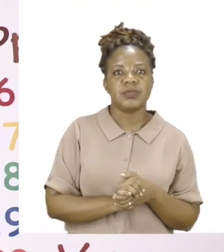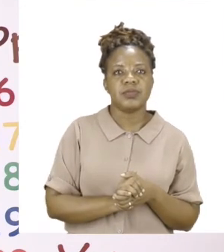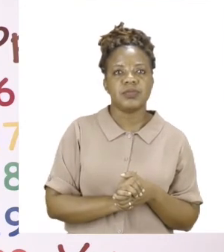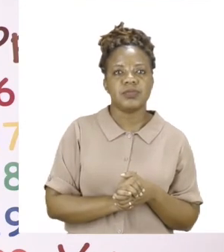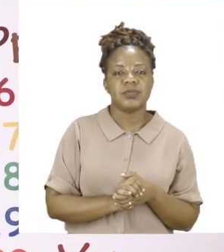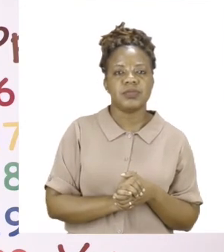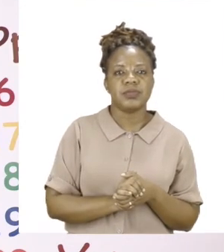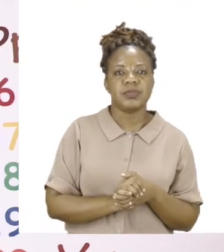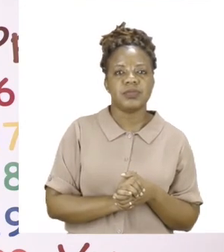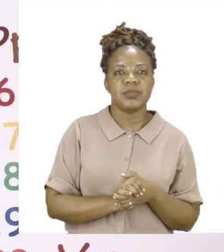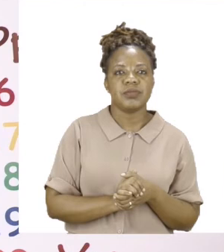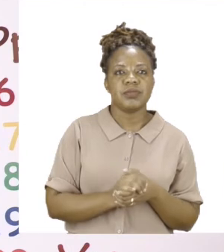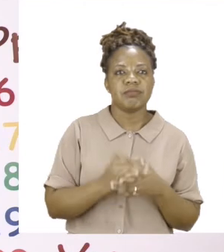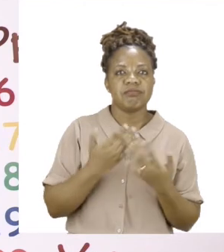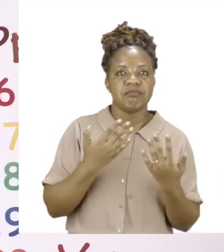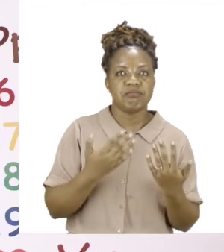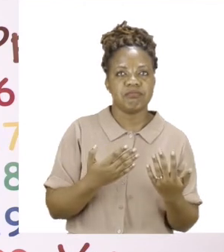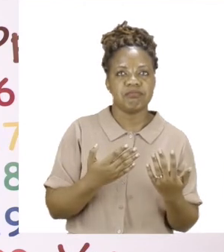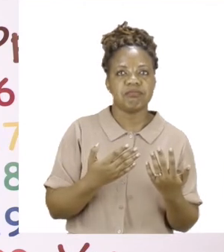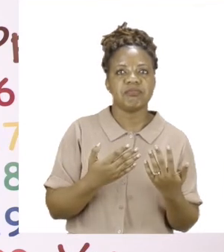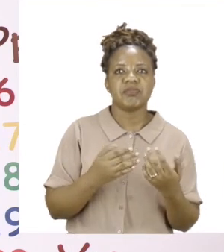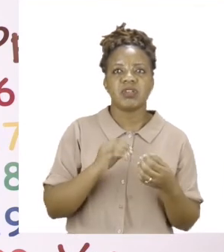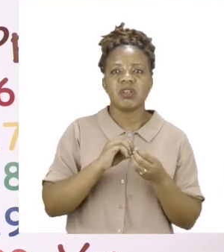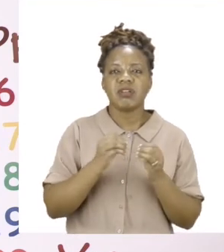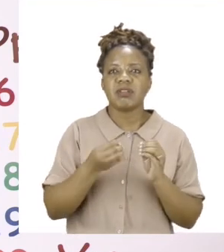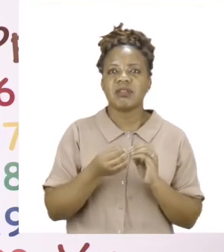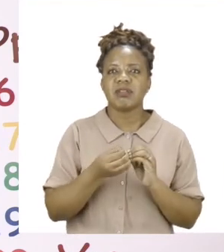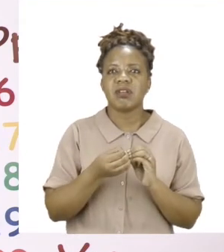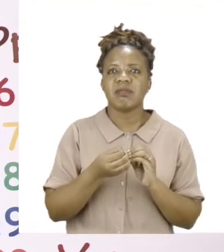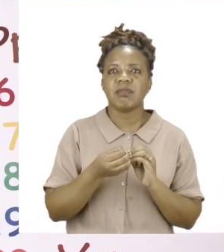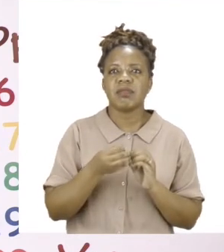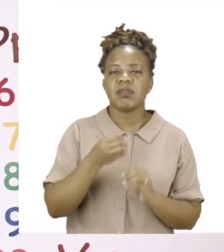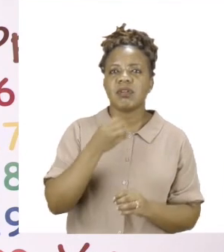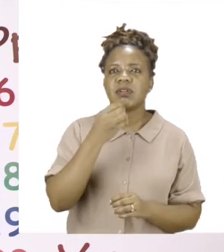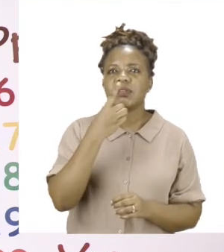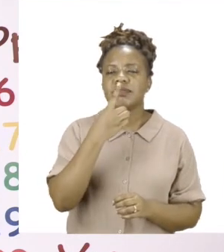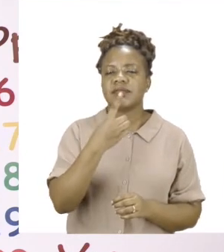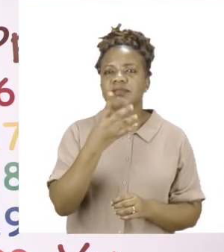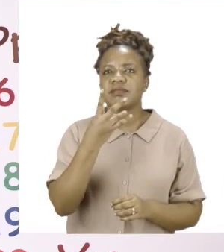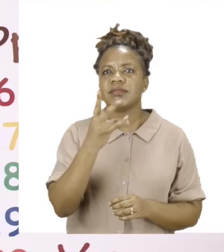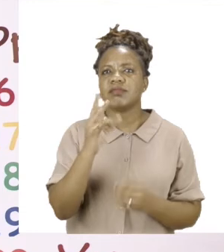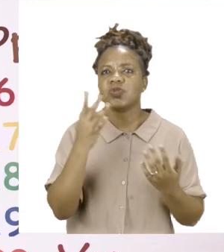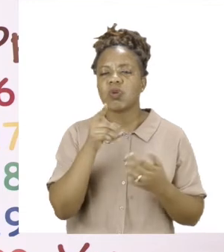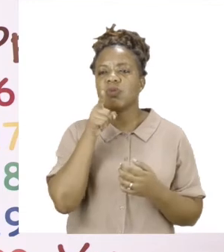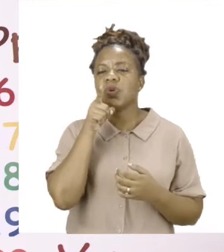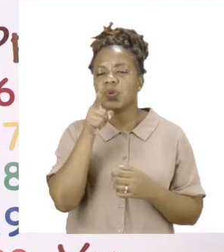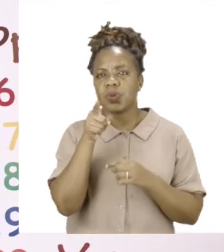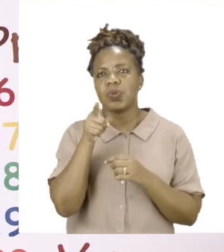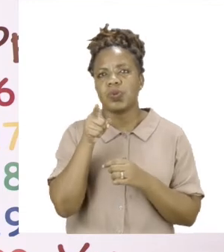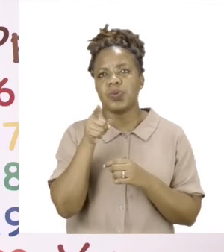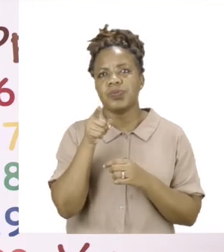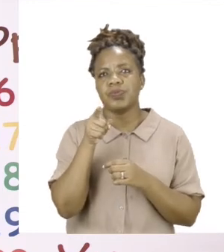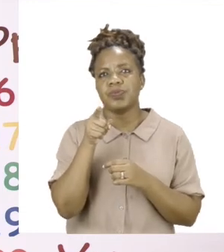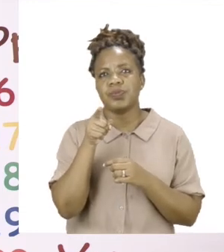is put our finger on the number 17. So our number 17 is here in the corner.